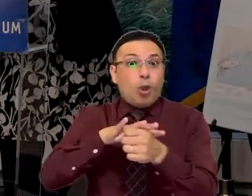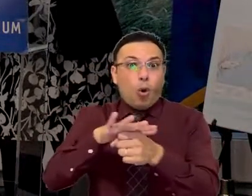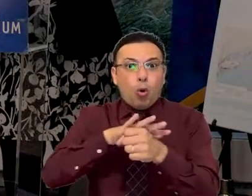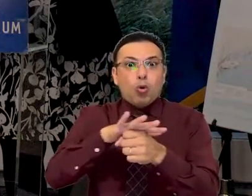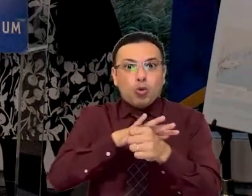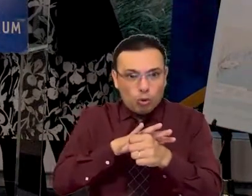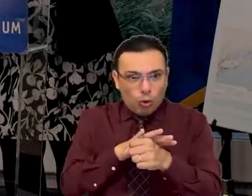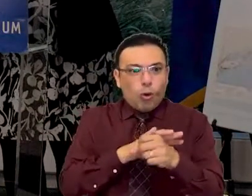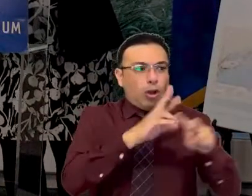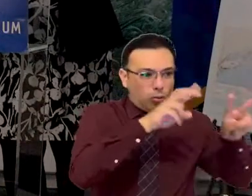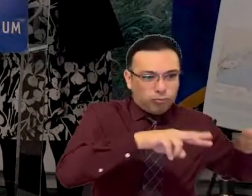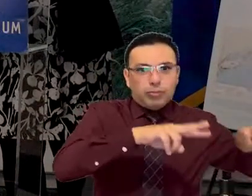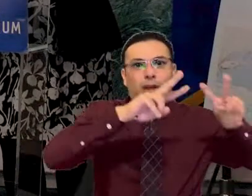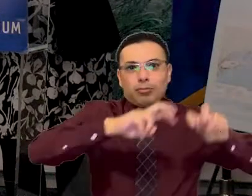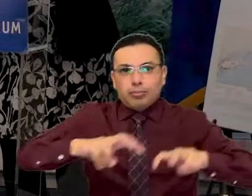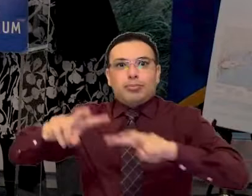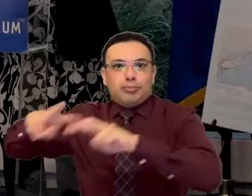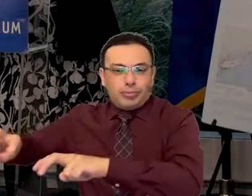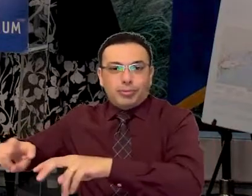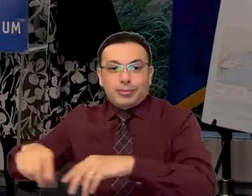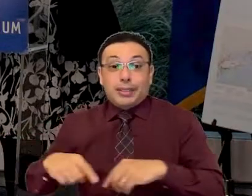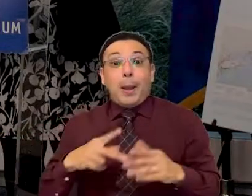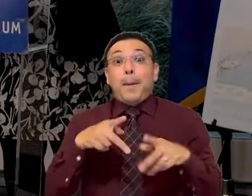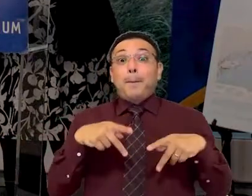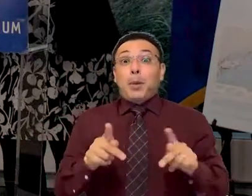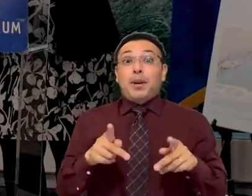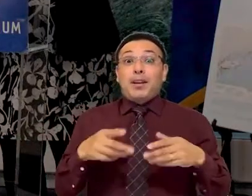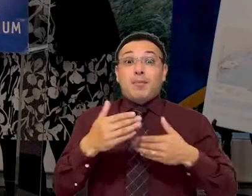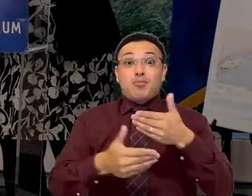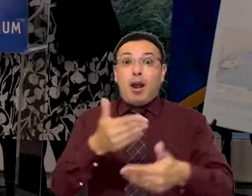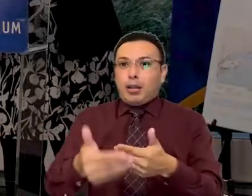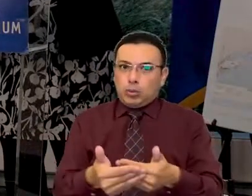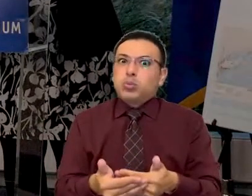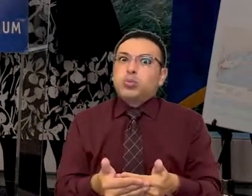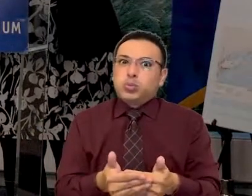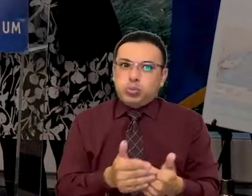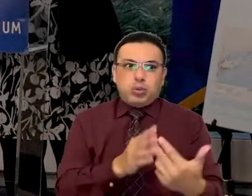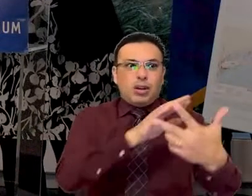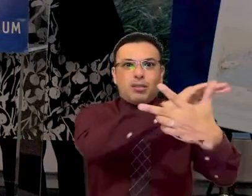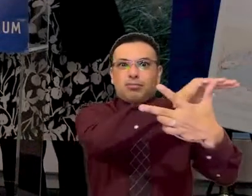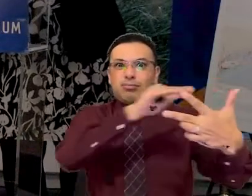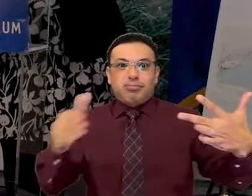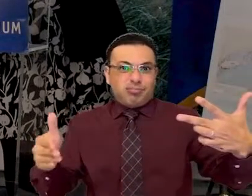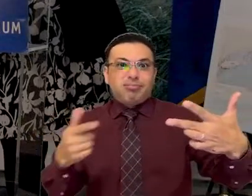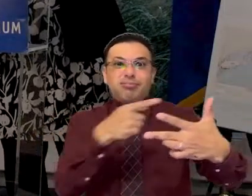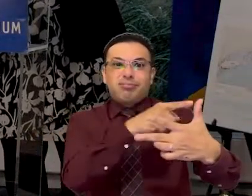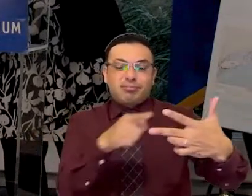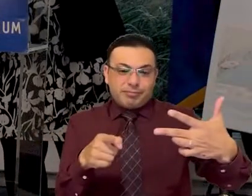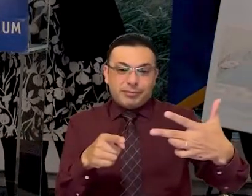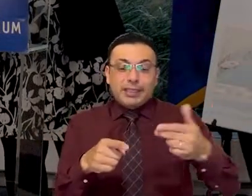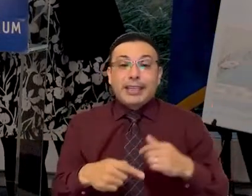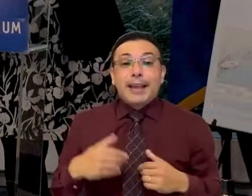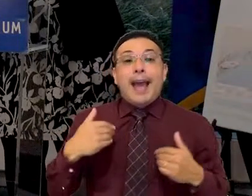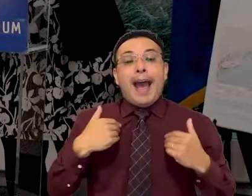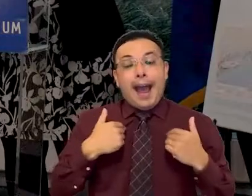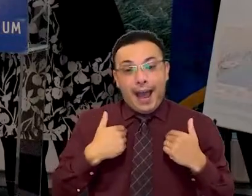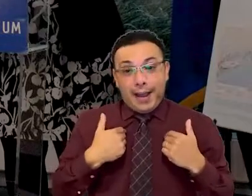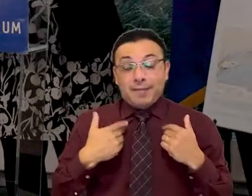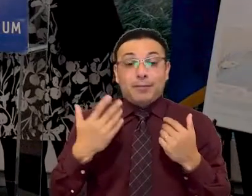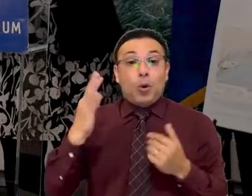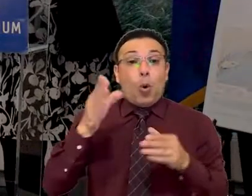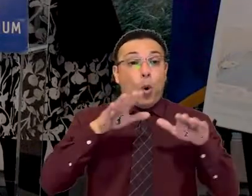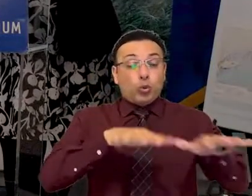through a rigorous permitting process at multiple levels. So we have the Bureau of Ocean Energy Management at the federal